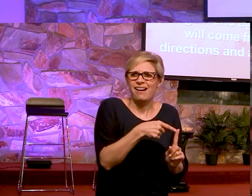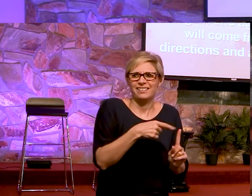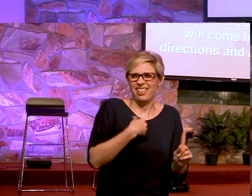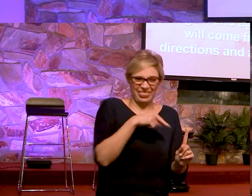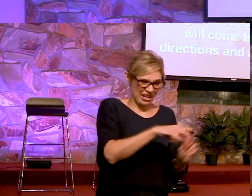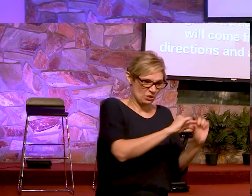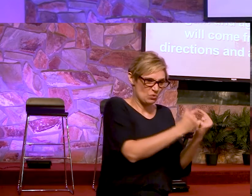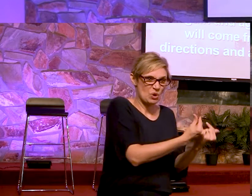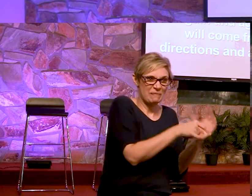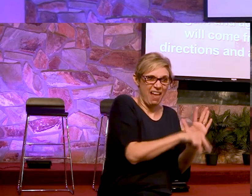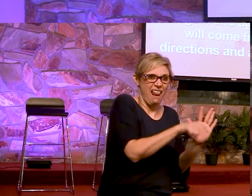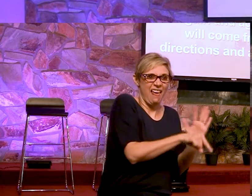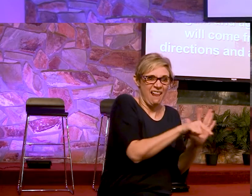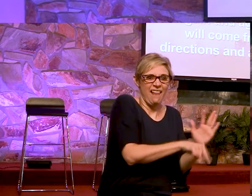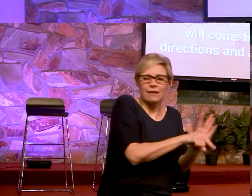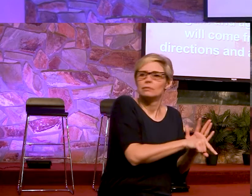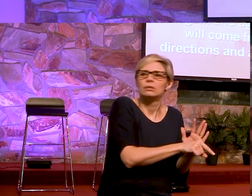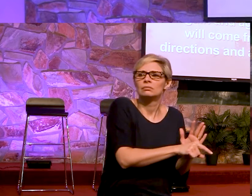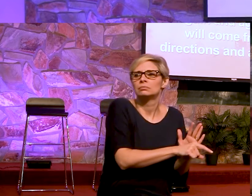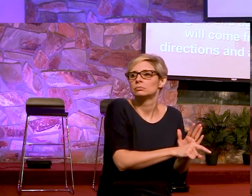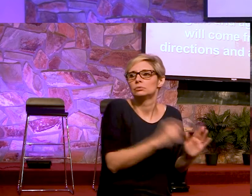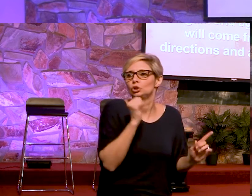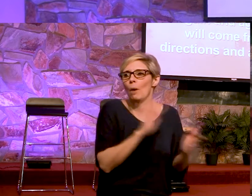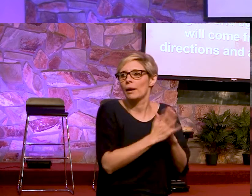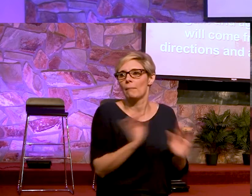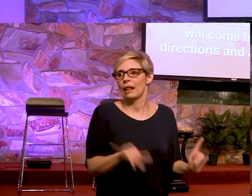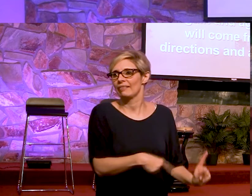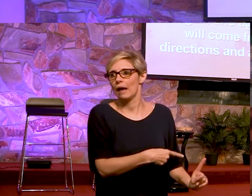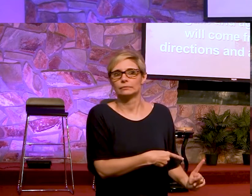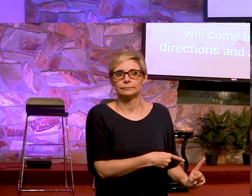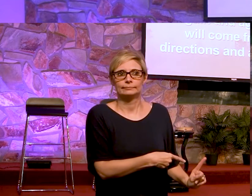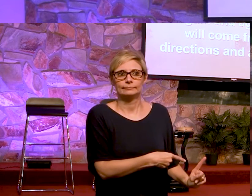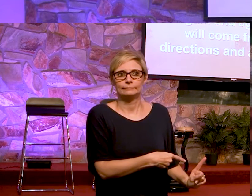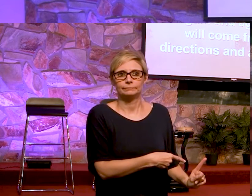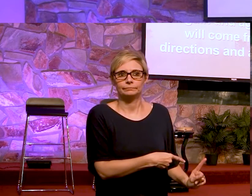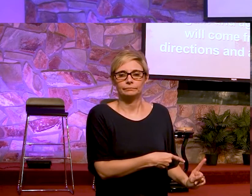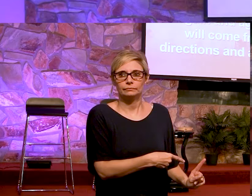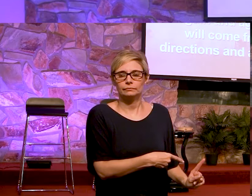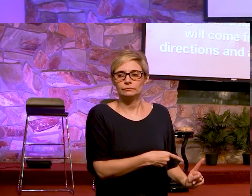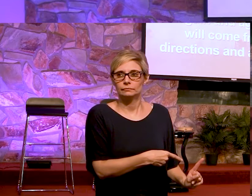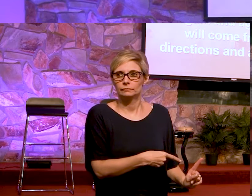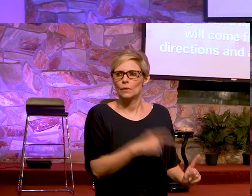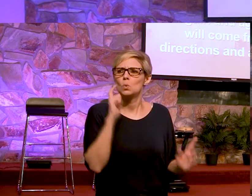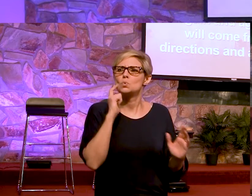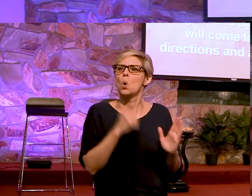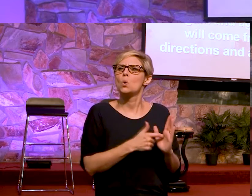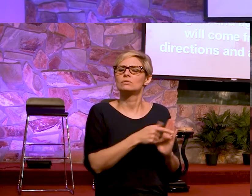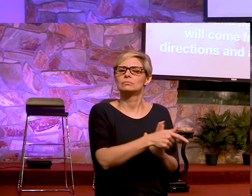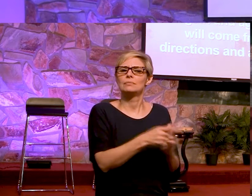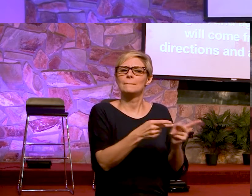group that lived near the enemy. Notice their position.